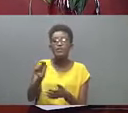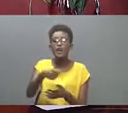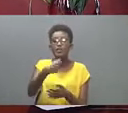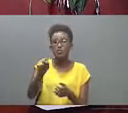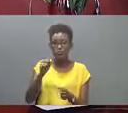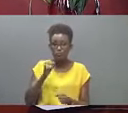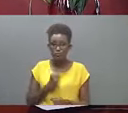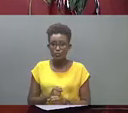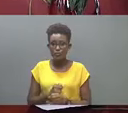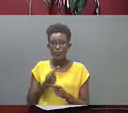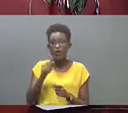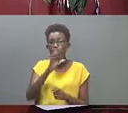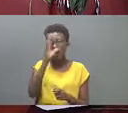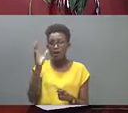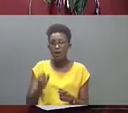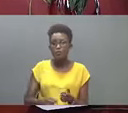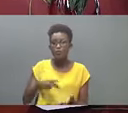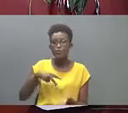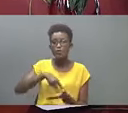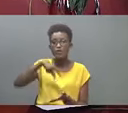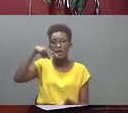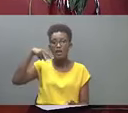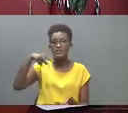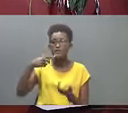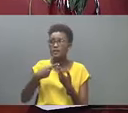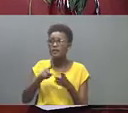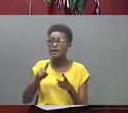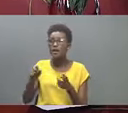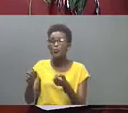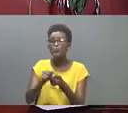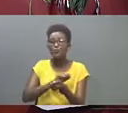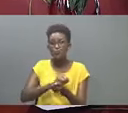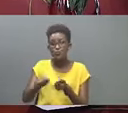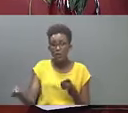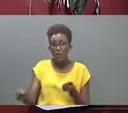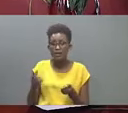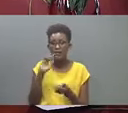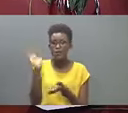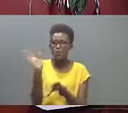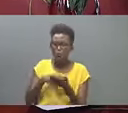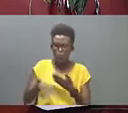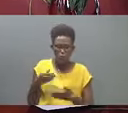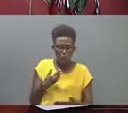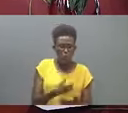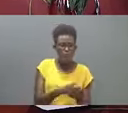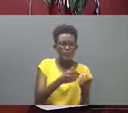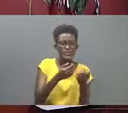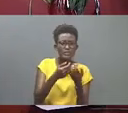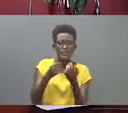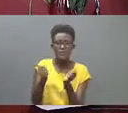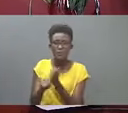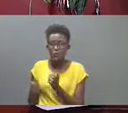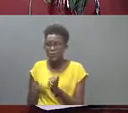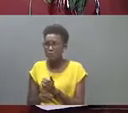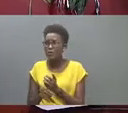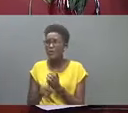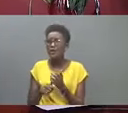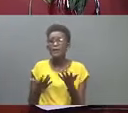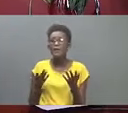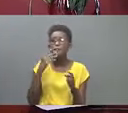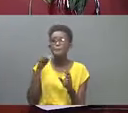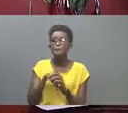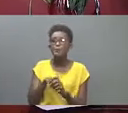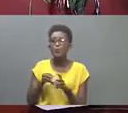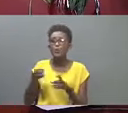Africa to arise. May you break the boundaries within, the spiritual boundaries within our